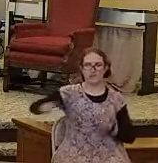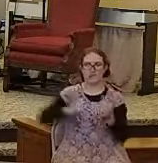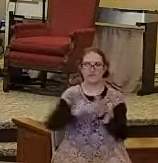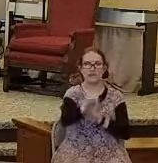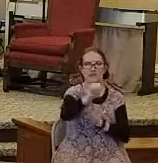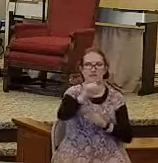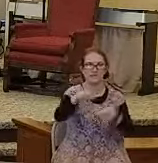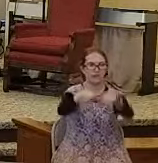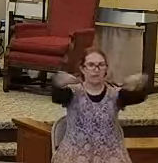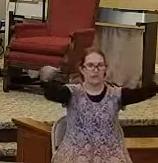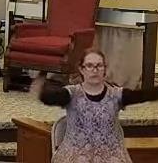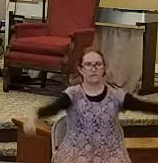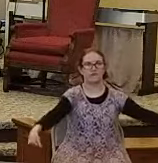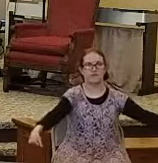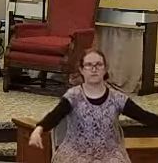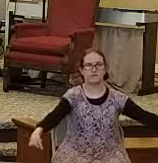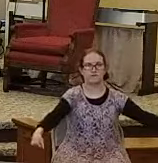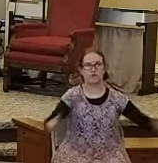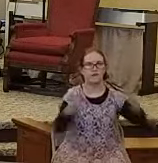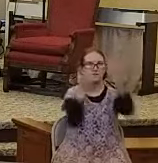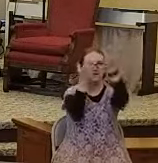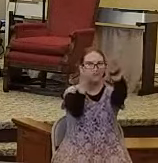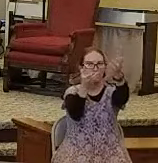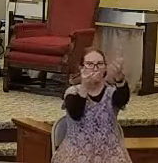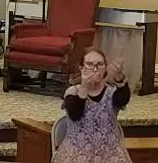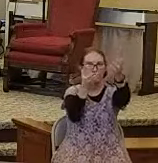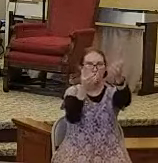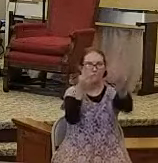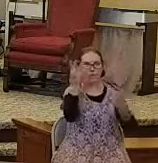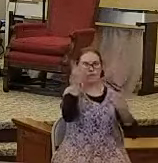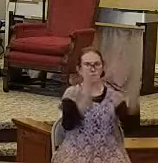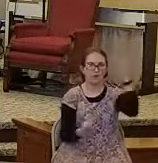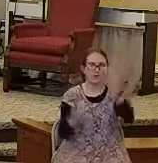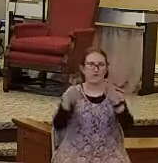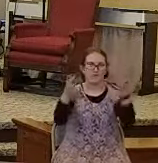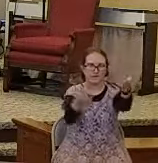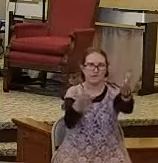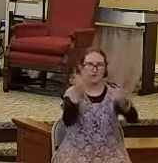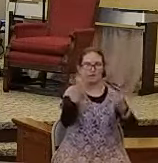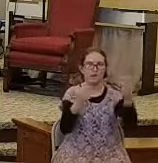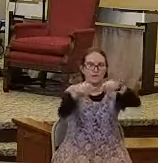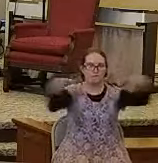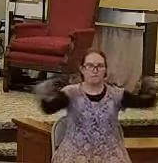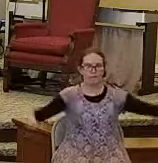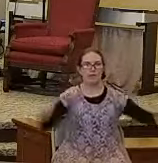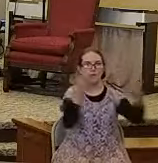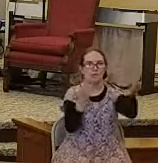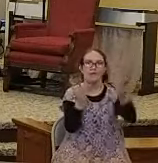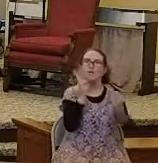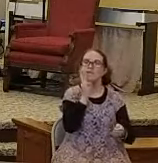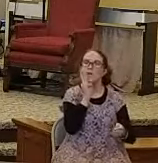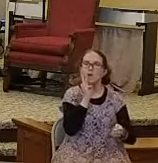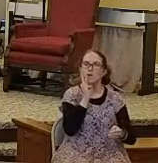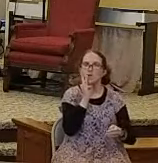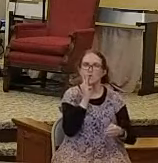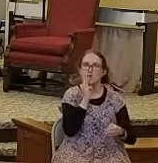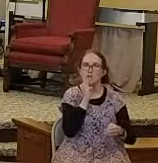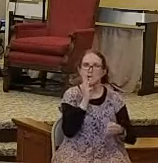the altar. Amen. The sacrifice. Amen. Burned up the sacrifice. Burned up the altar. Burned up the water that they